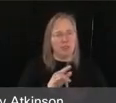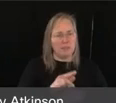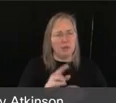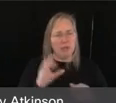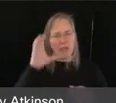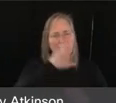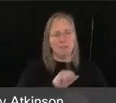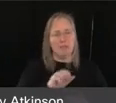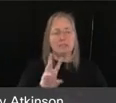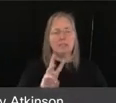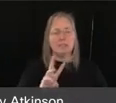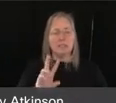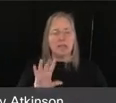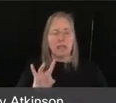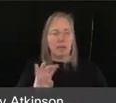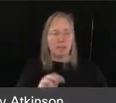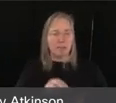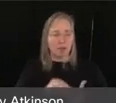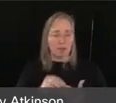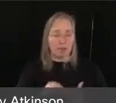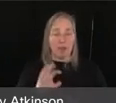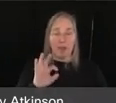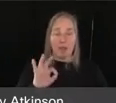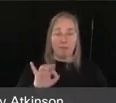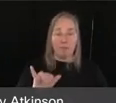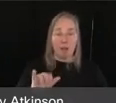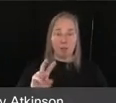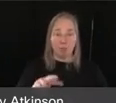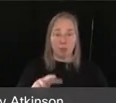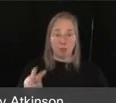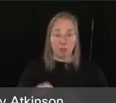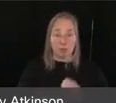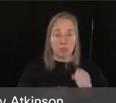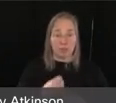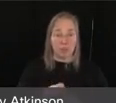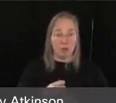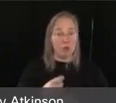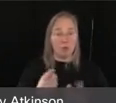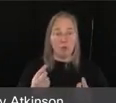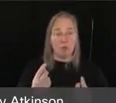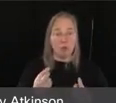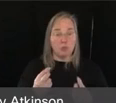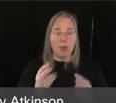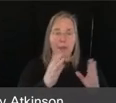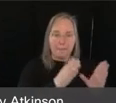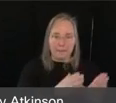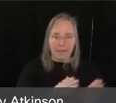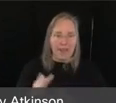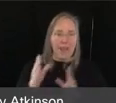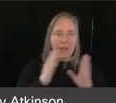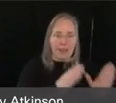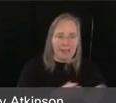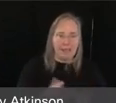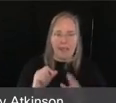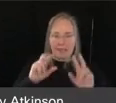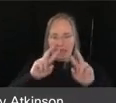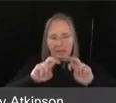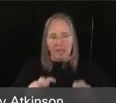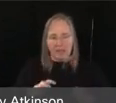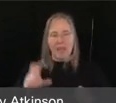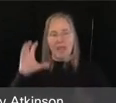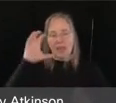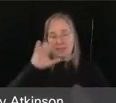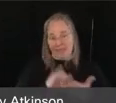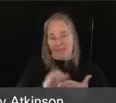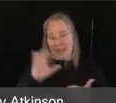$68 million. The FY22 year will be for planning and analyzing. The estimated request